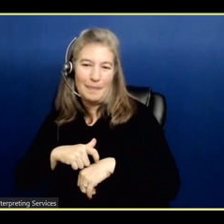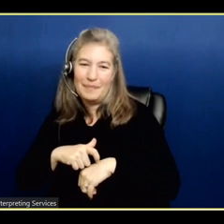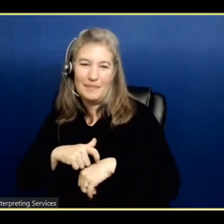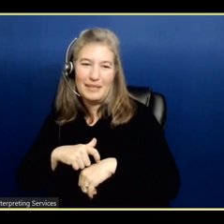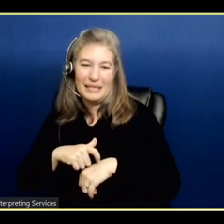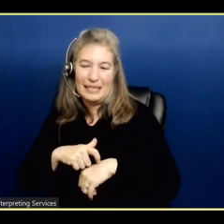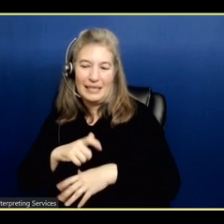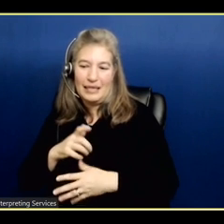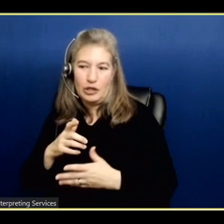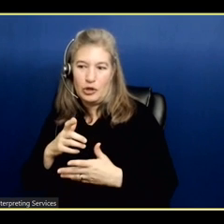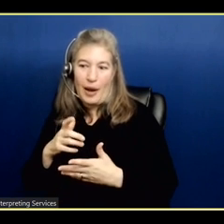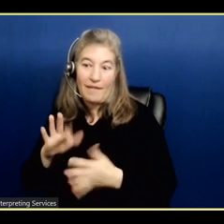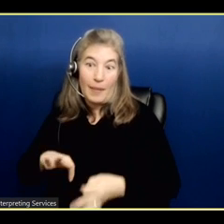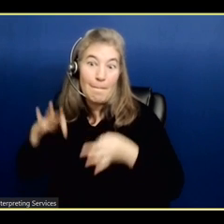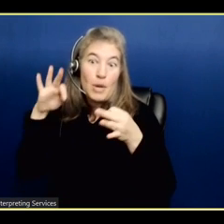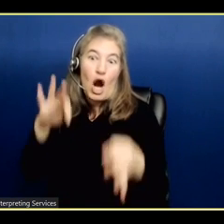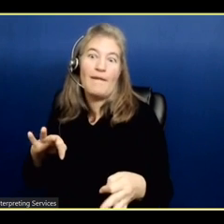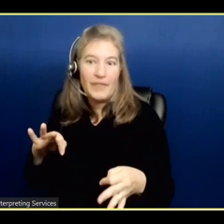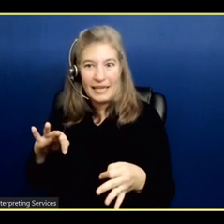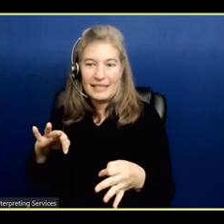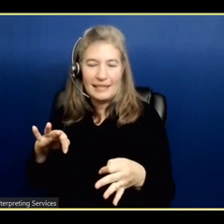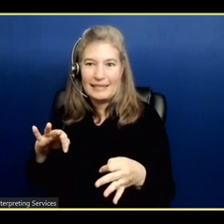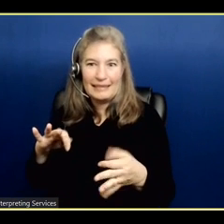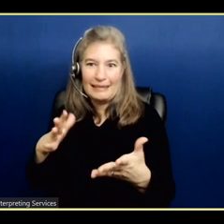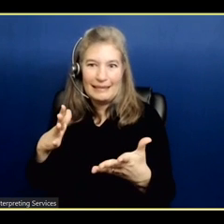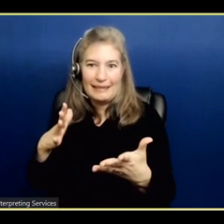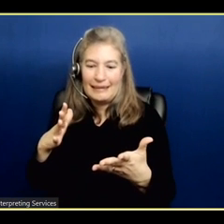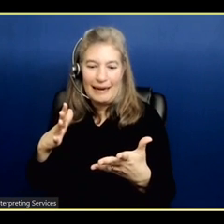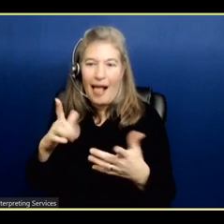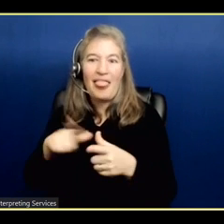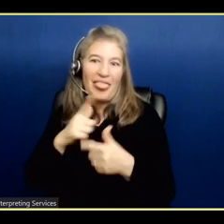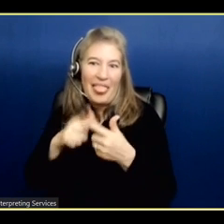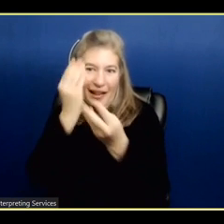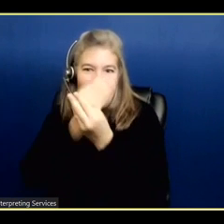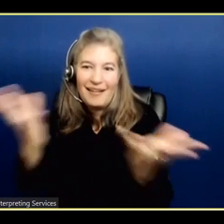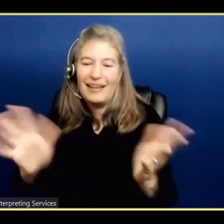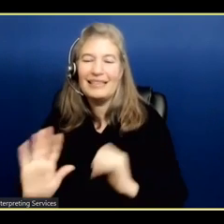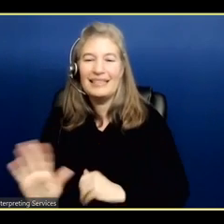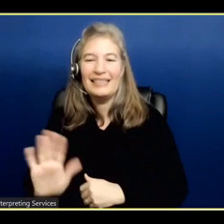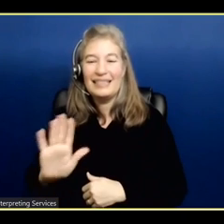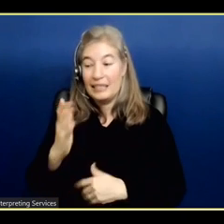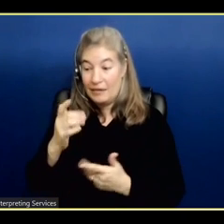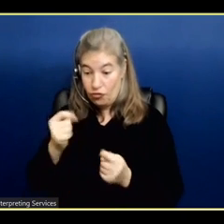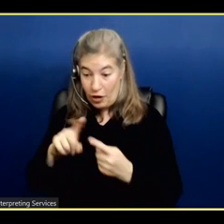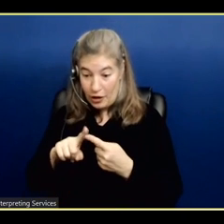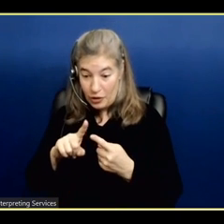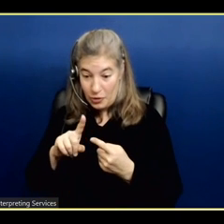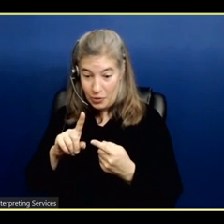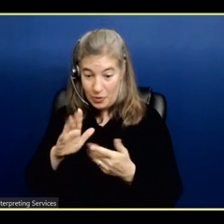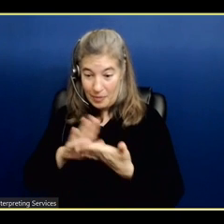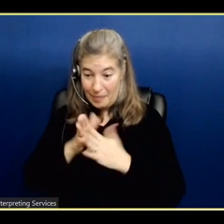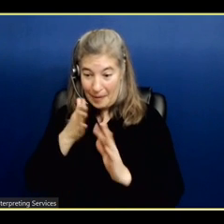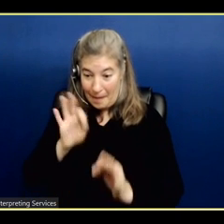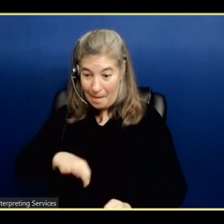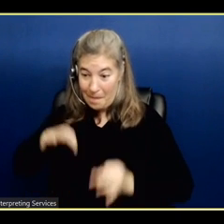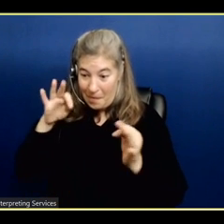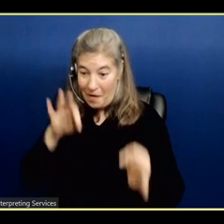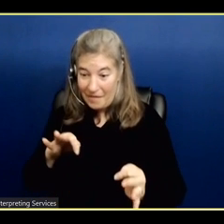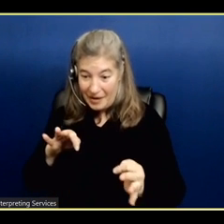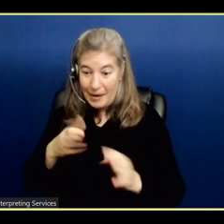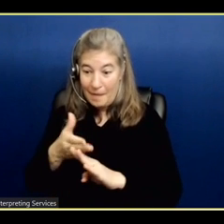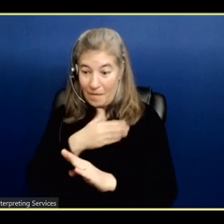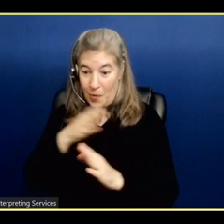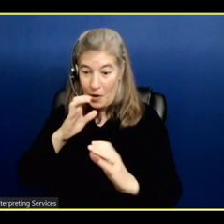support immediately to generous operating support. And I refer back to my Maslow's cultural philanthropic hierarchy of